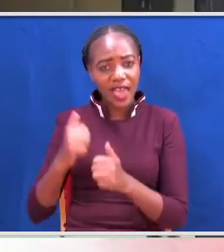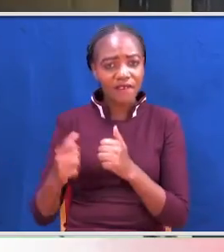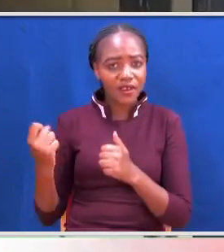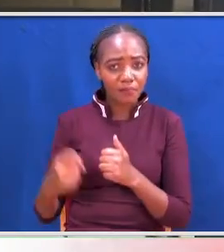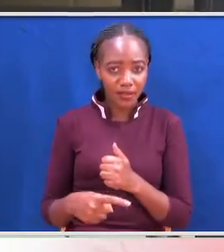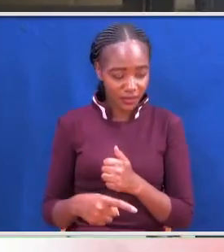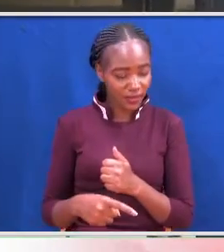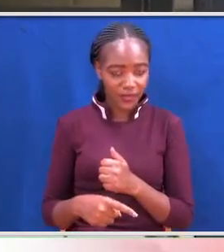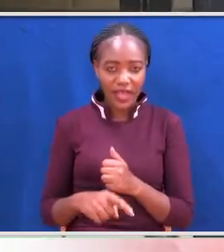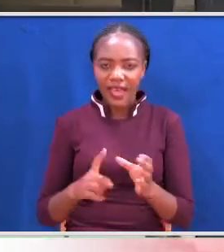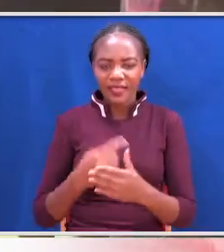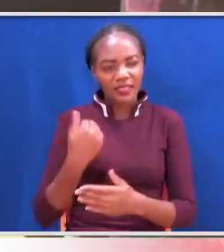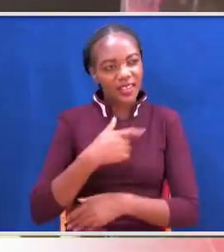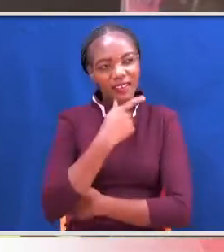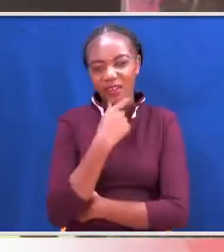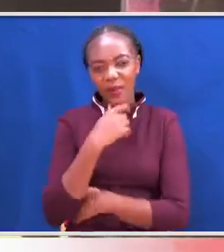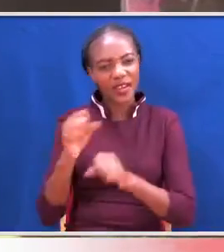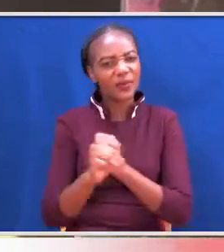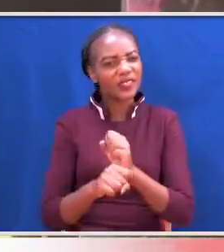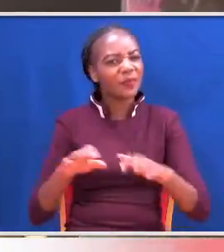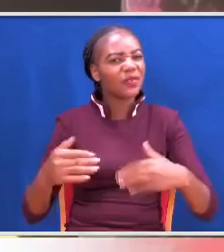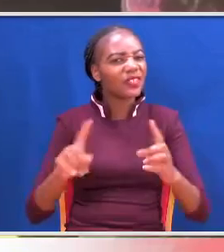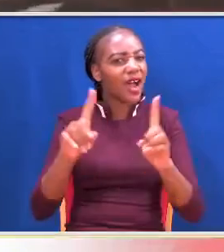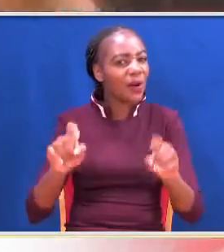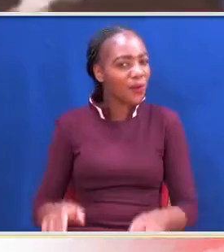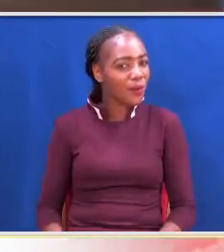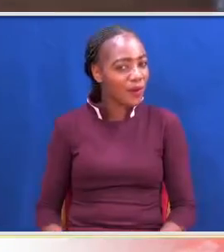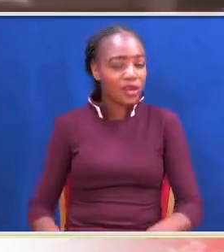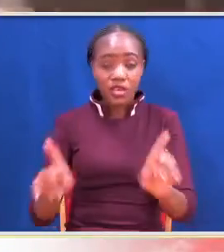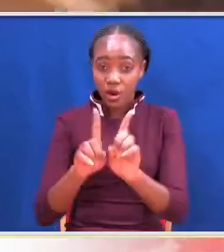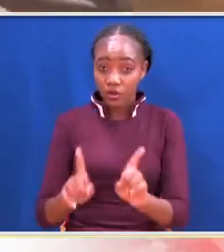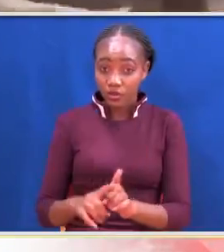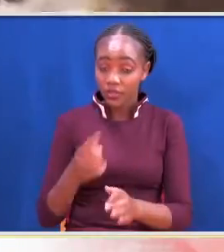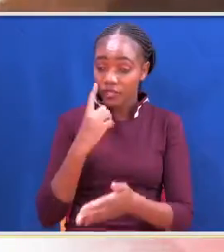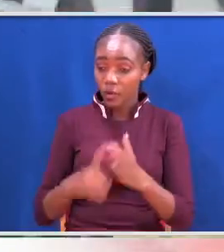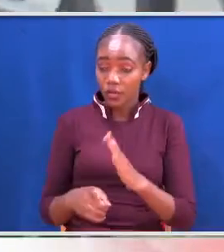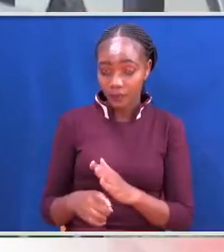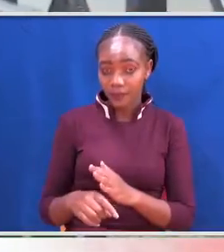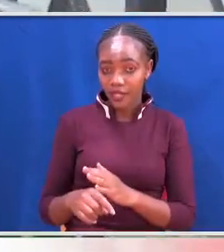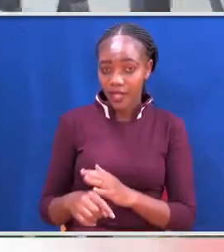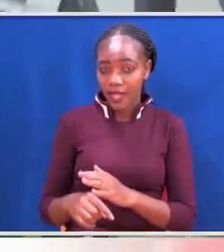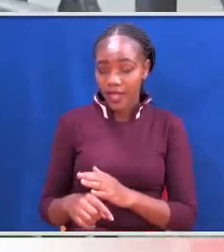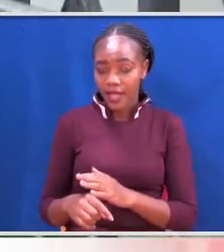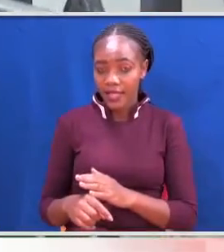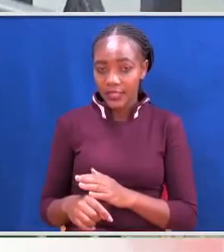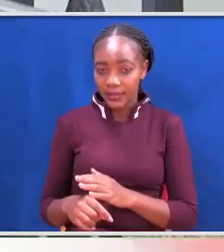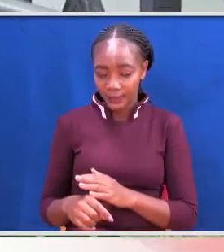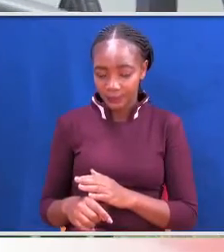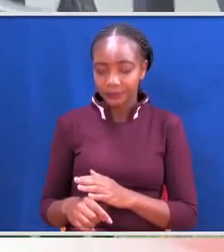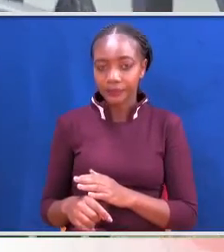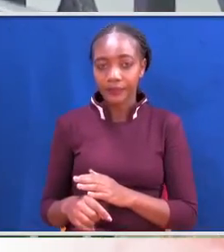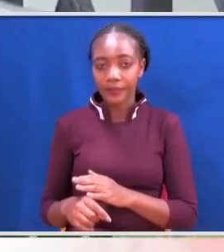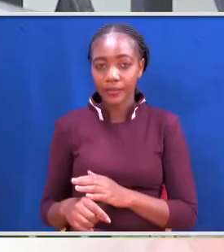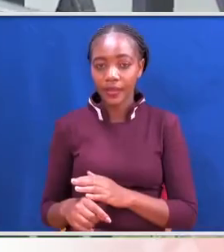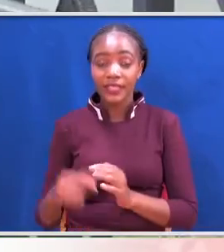to NHIF, how do we fund that? People in the informal sector will also not be spared. COVID-19 did